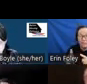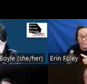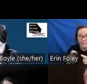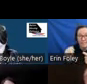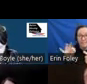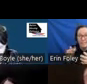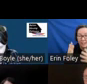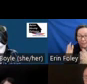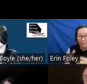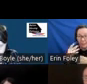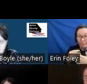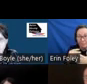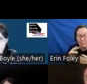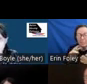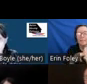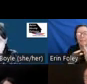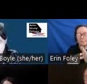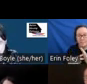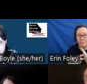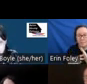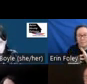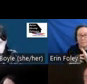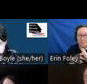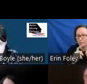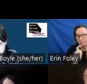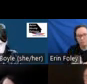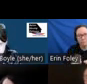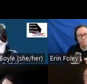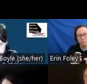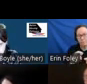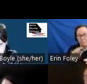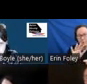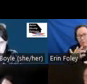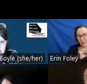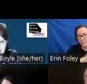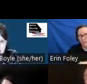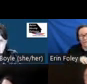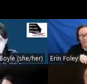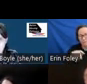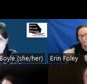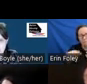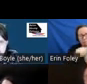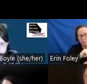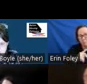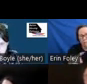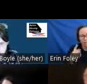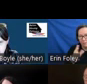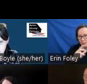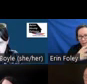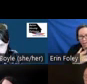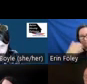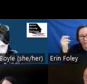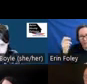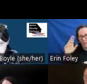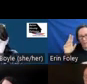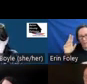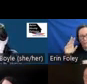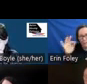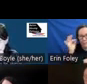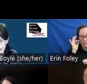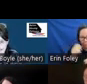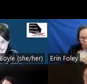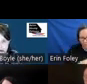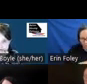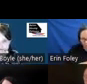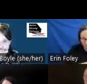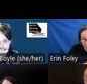dies can go to a residual heir immediately. Again, nothing I'm saying here constitutes legal,